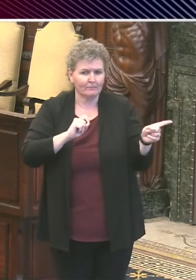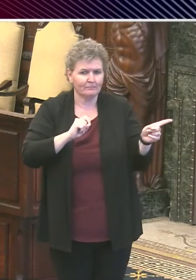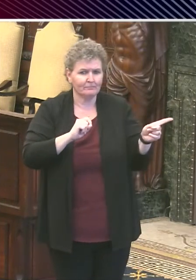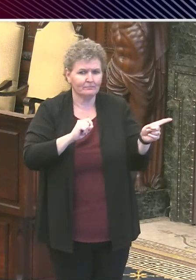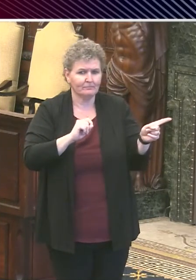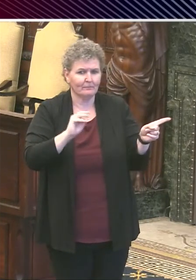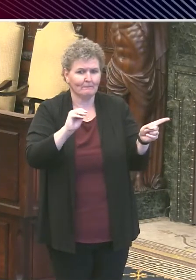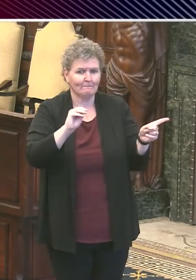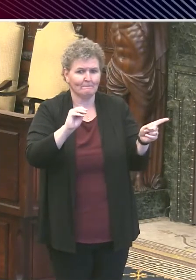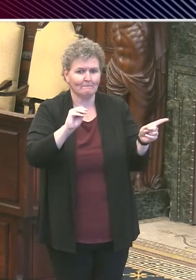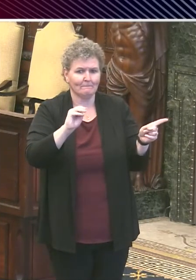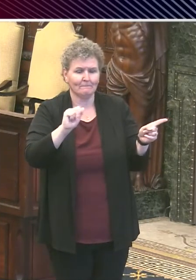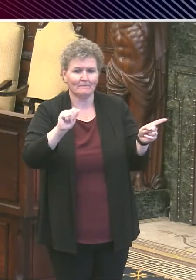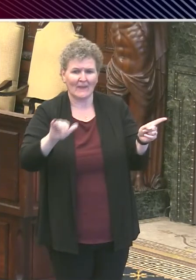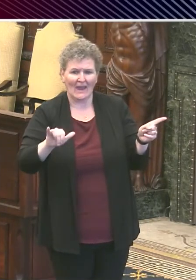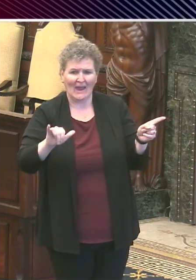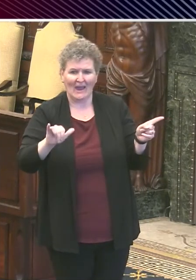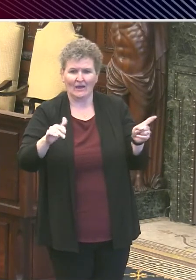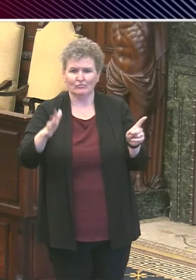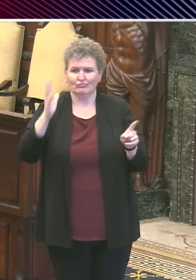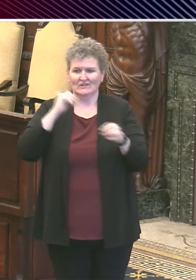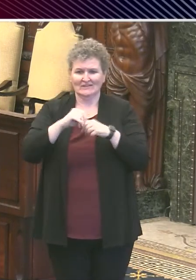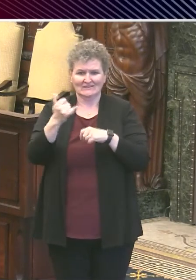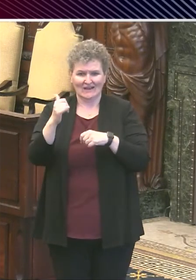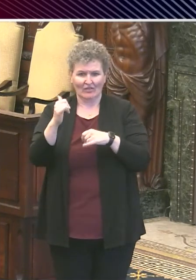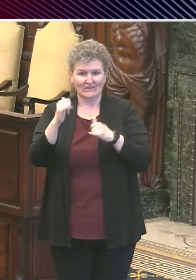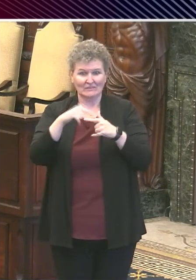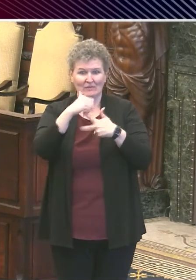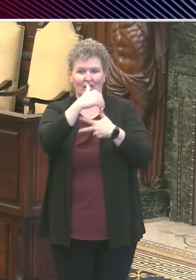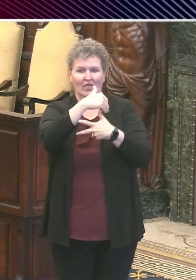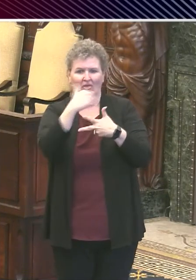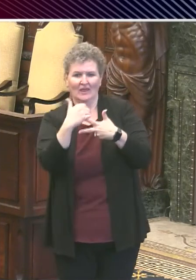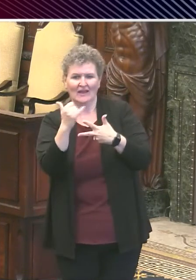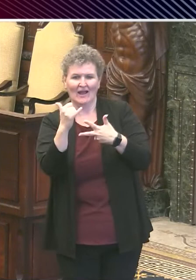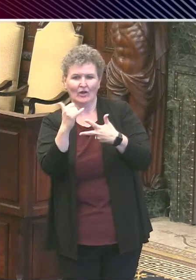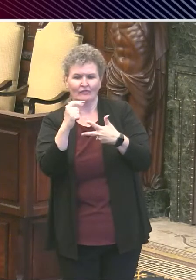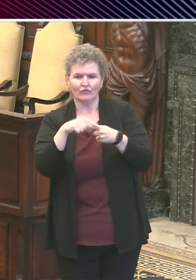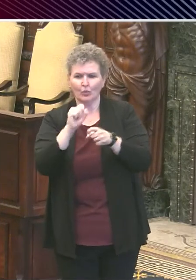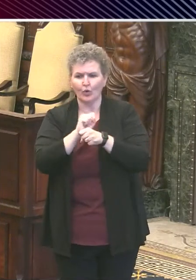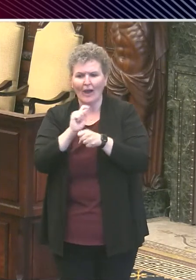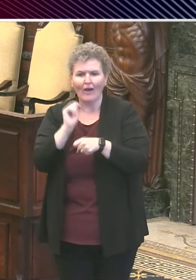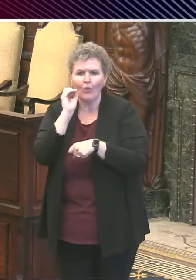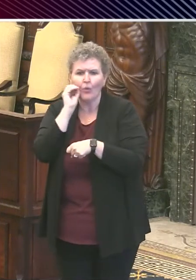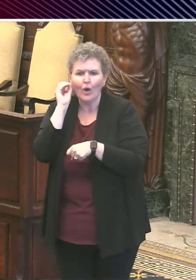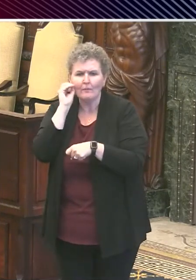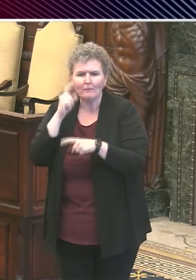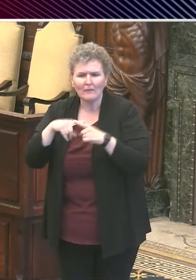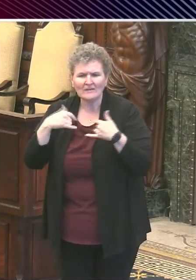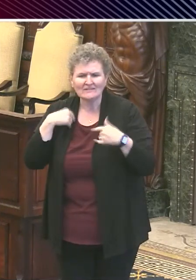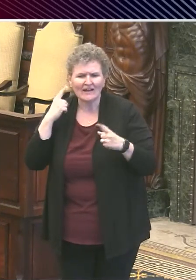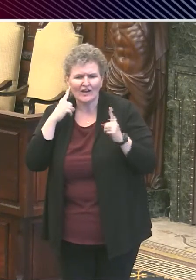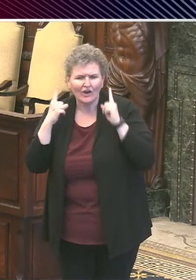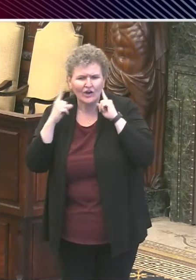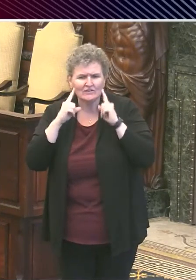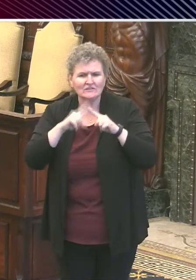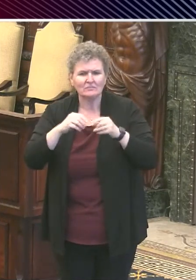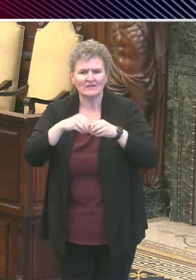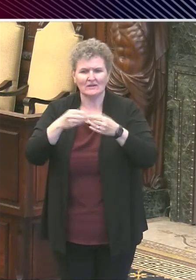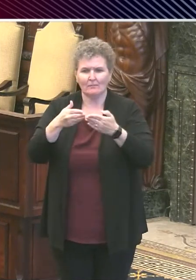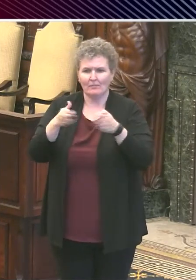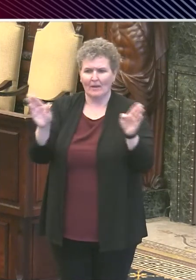May or when we were in the yellow, which do say work remotely, and that obviously hasn't changed. But I'm hearing from some public safety